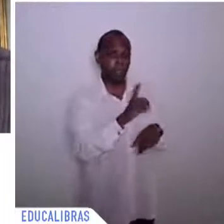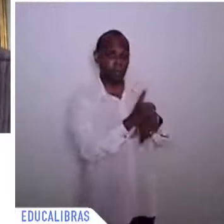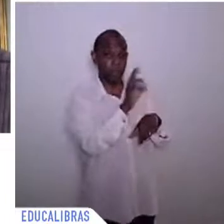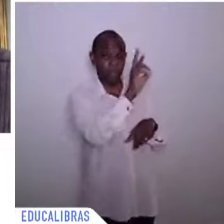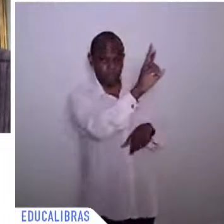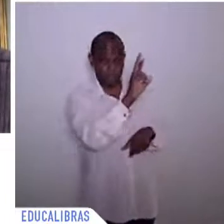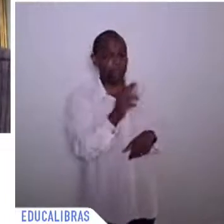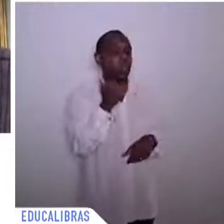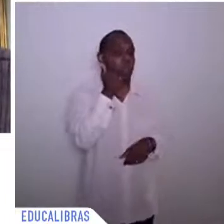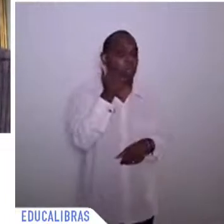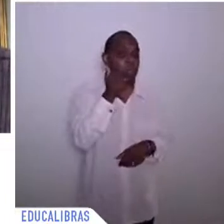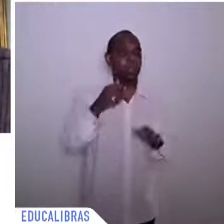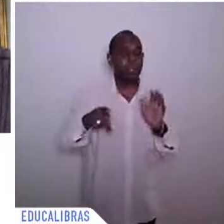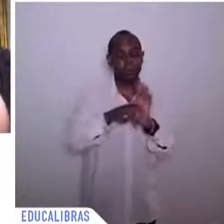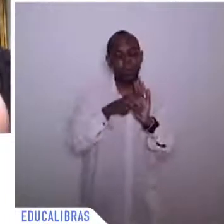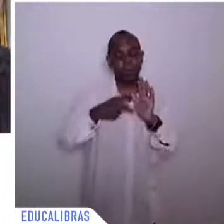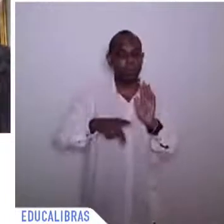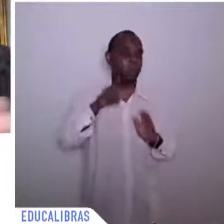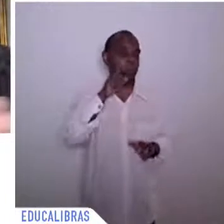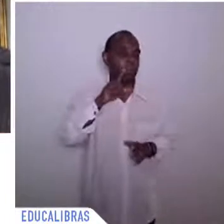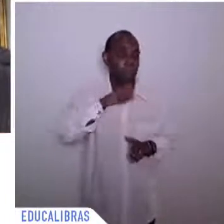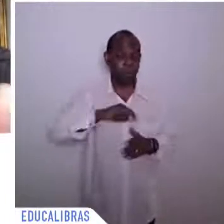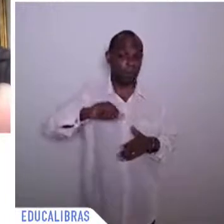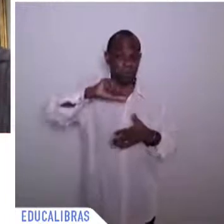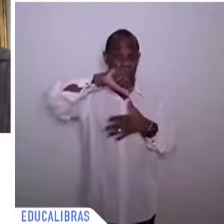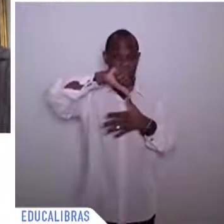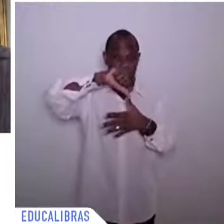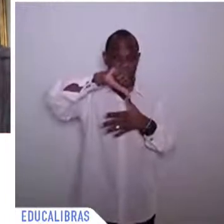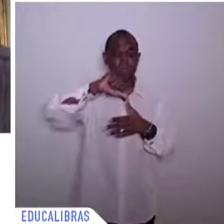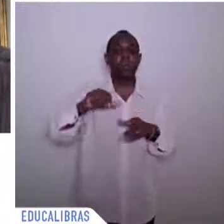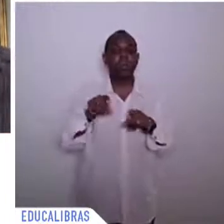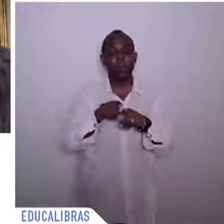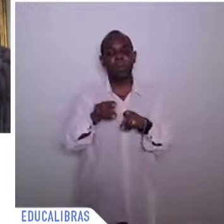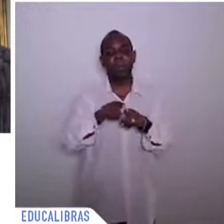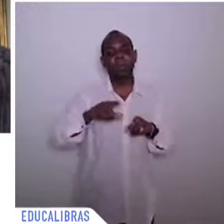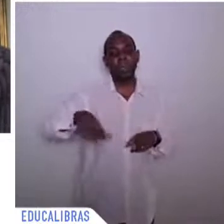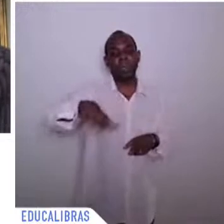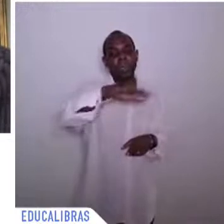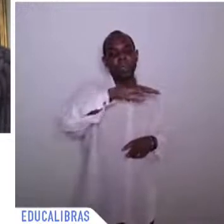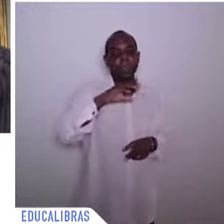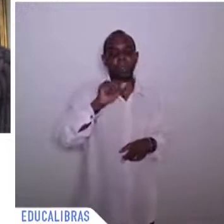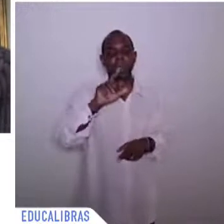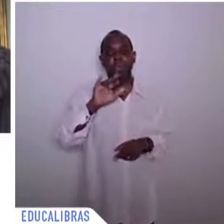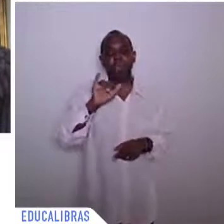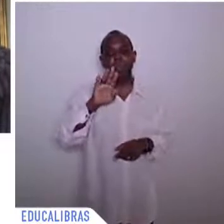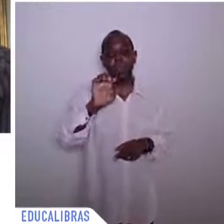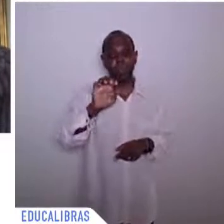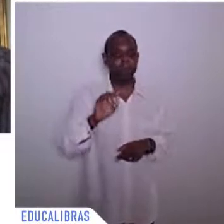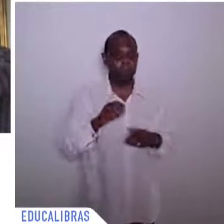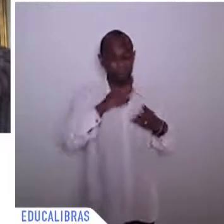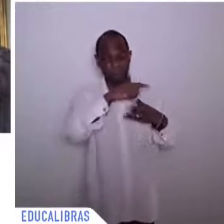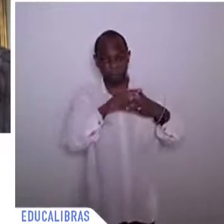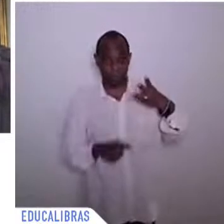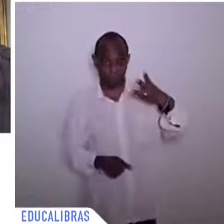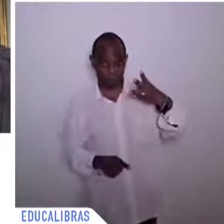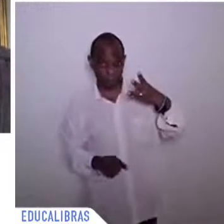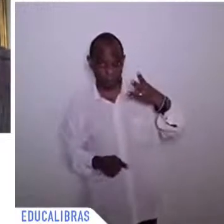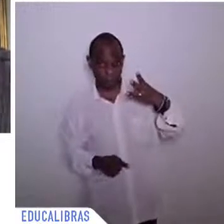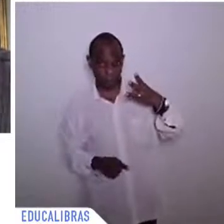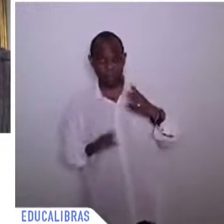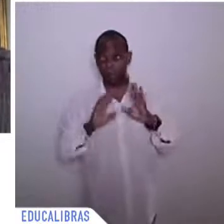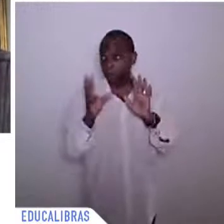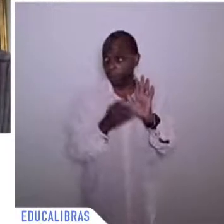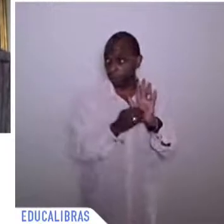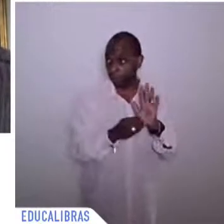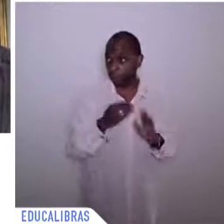In addition, Claudio is the scientific director of JPAL for Latin America and the Caribbean. So thank you very much for being here with